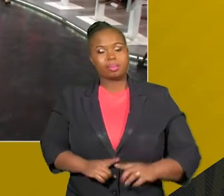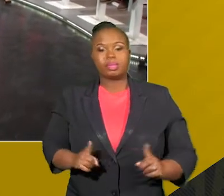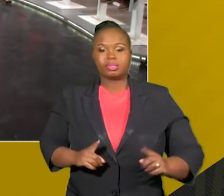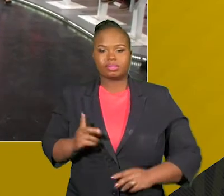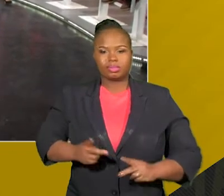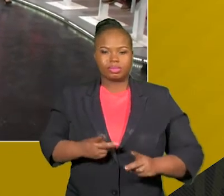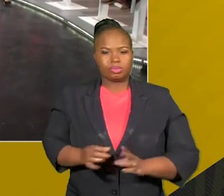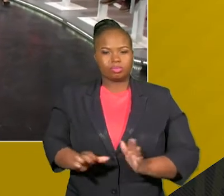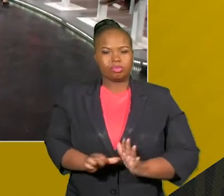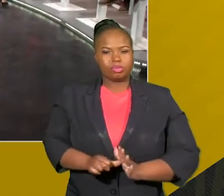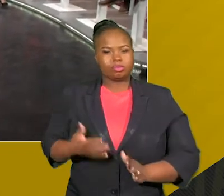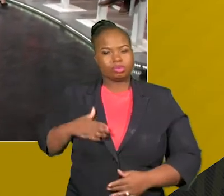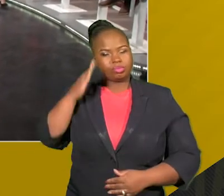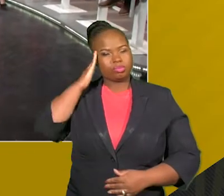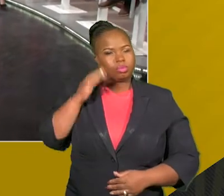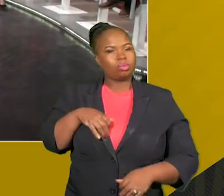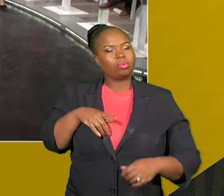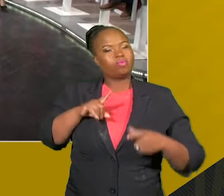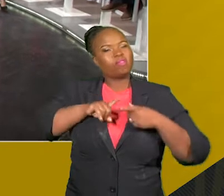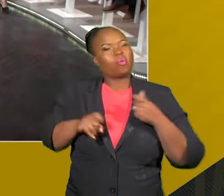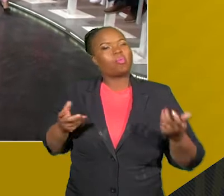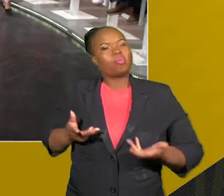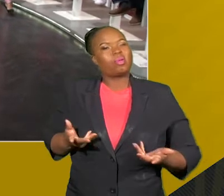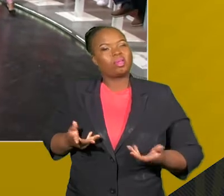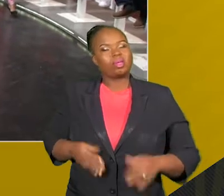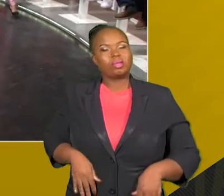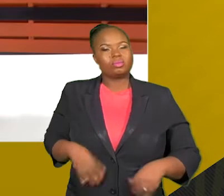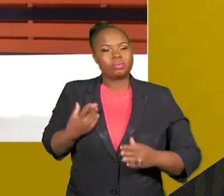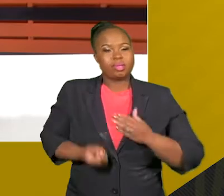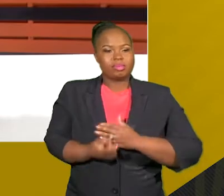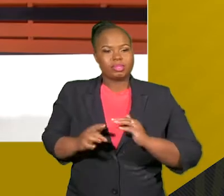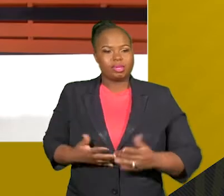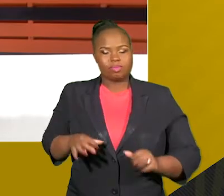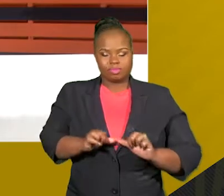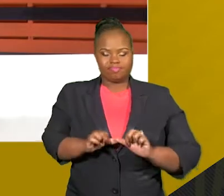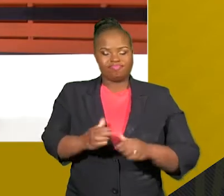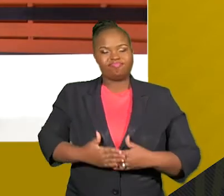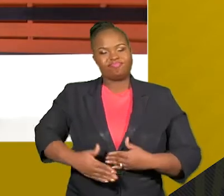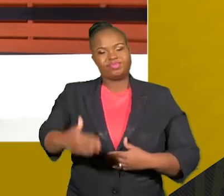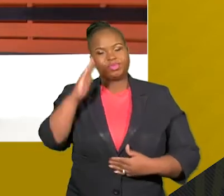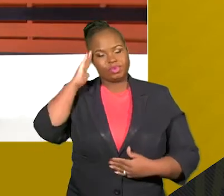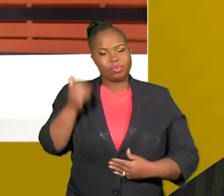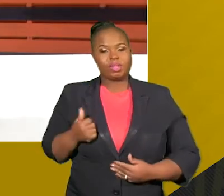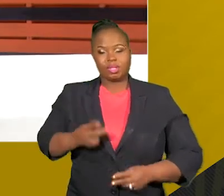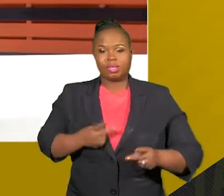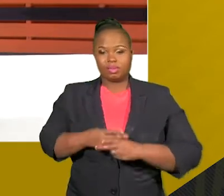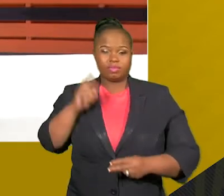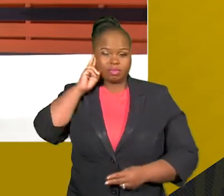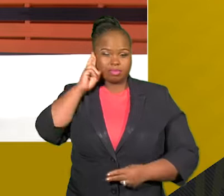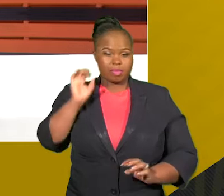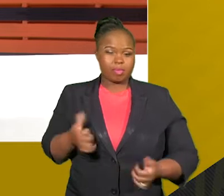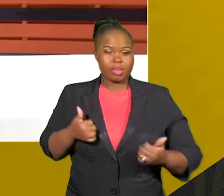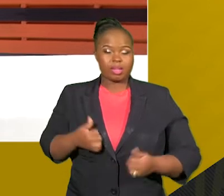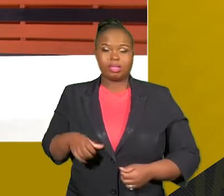into ebalulekile ukuthola umnyombo walo so that we so that must move on. Sesiyazi ukuthi silapha ini kahle kahle. If uzokhumbula kahle